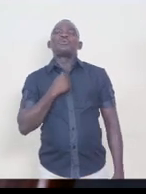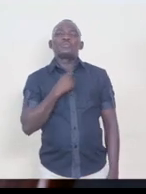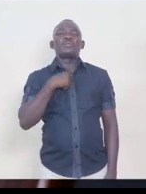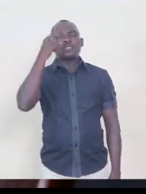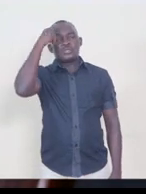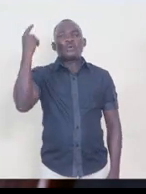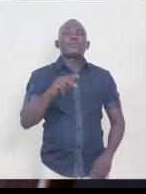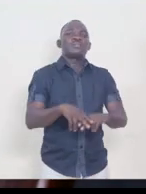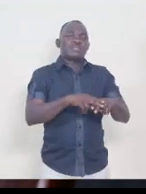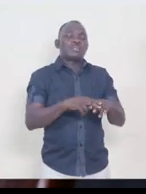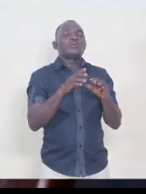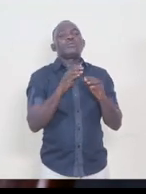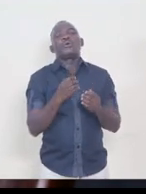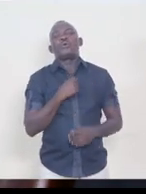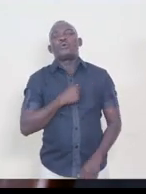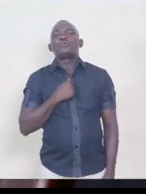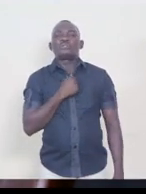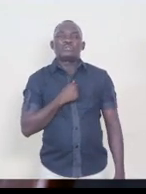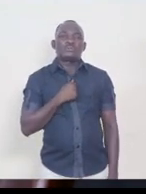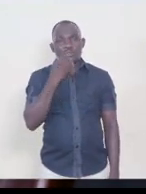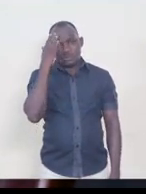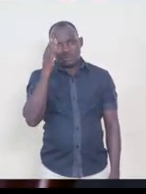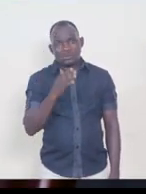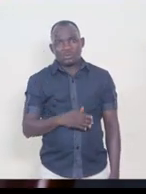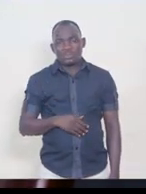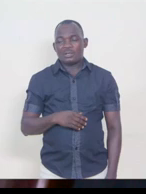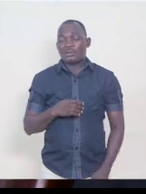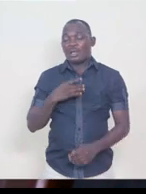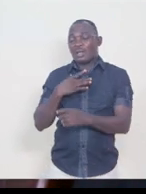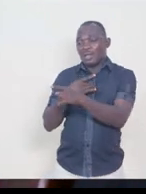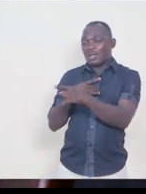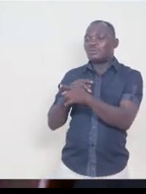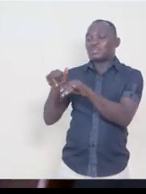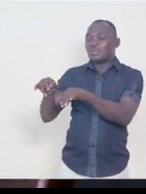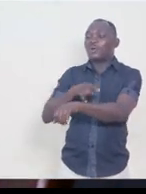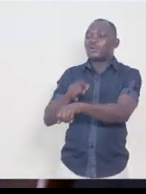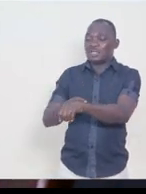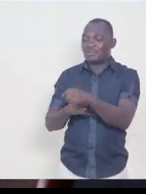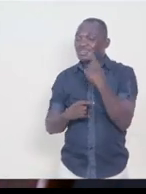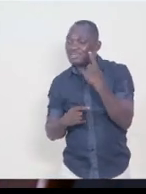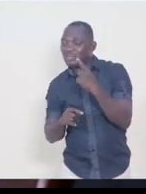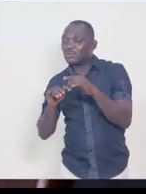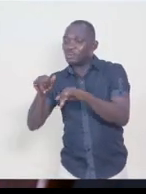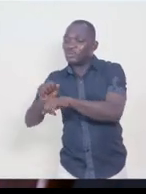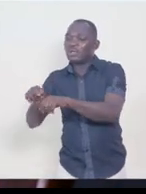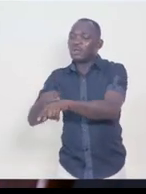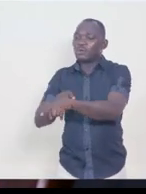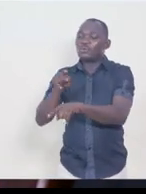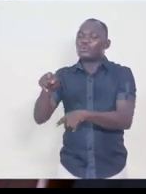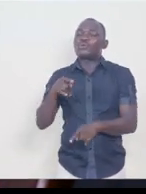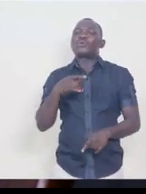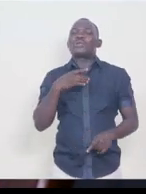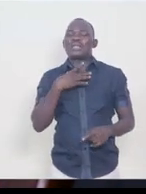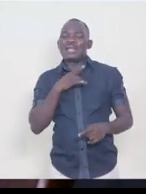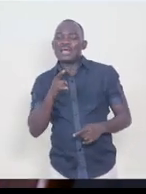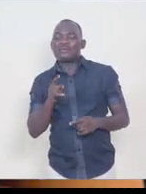Well, you have a point there. I like you. You're going to last here for a very long time. And we're going to laugh about